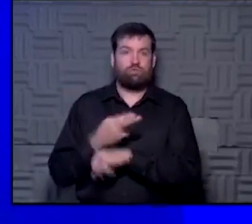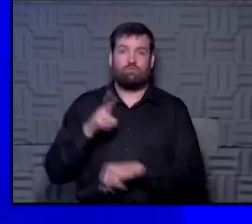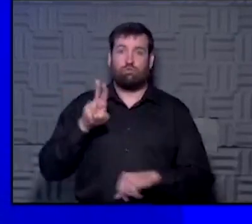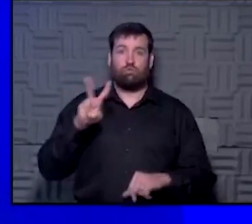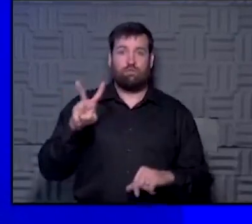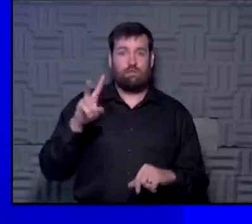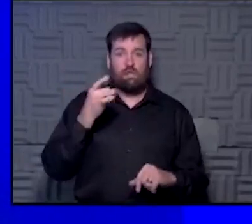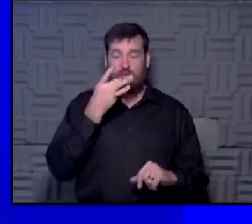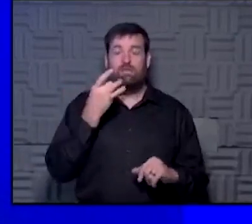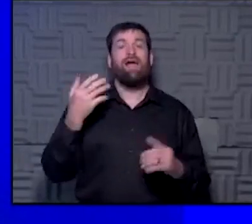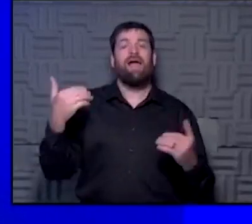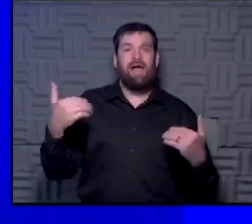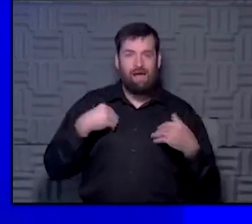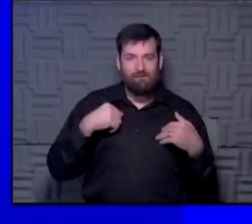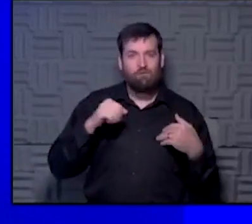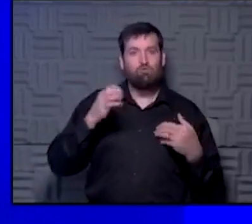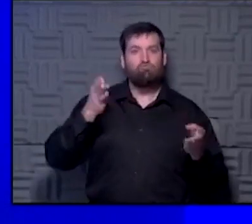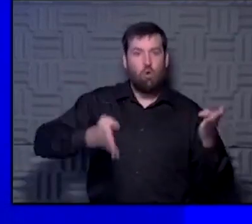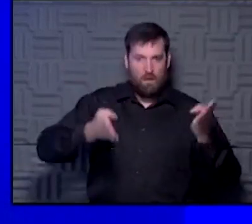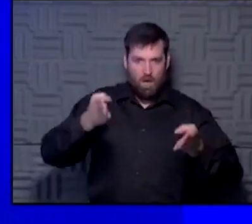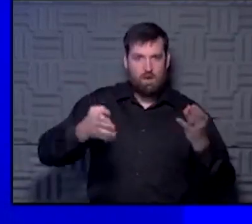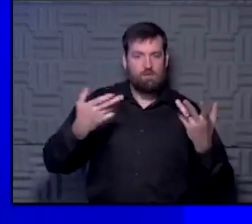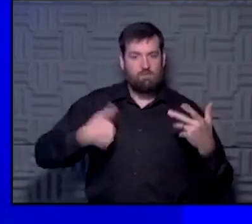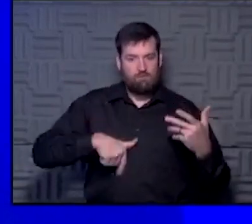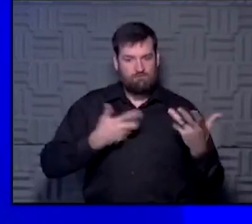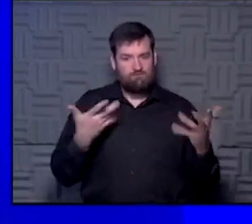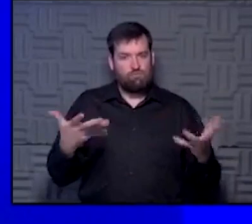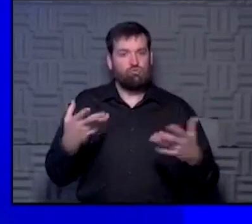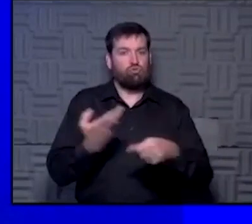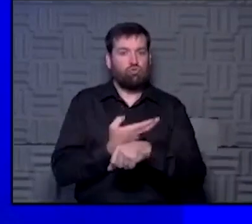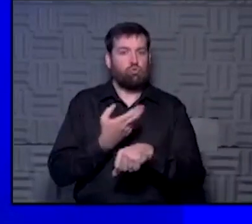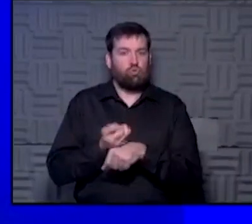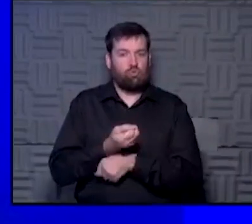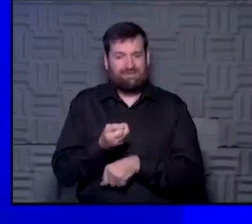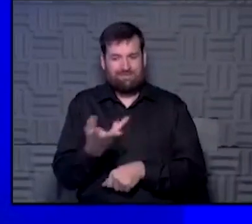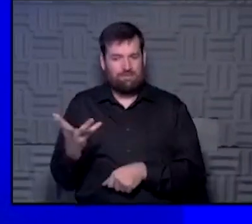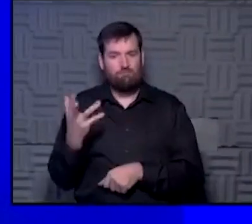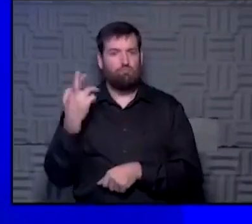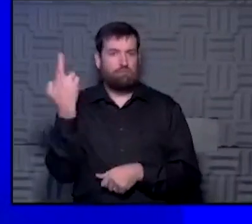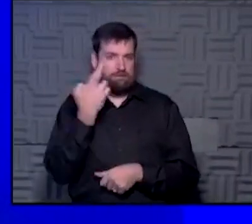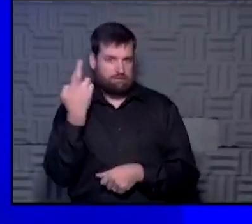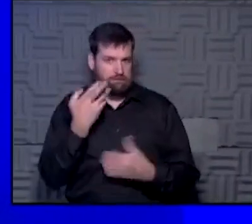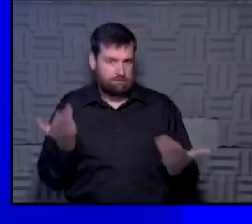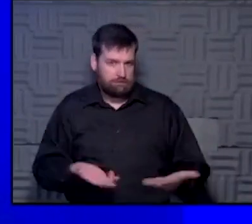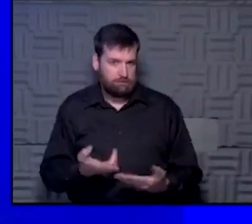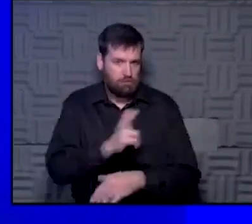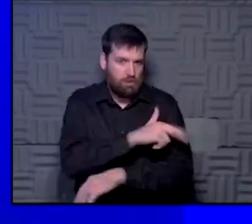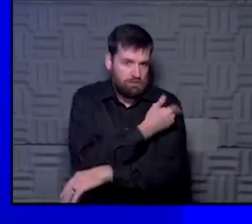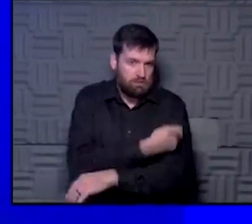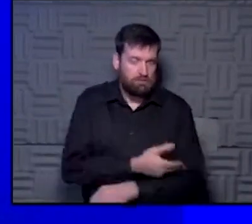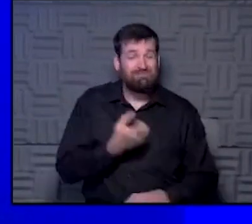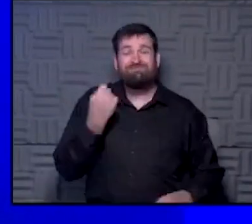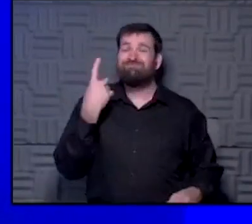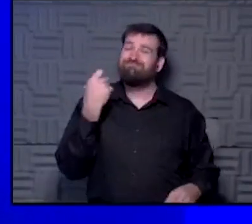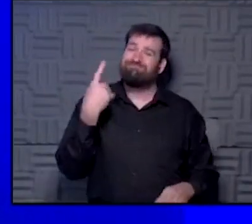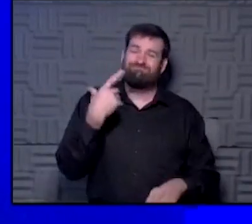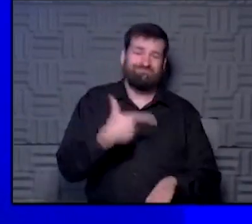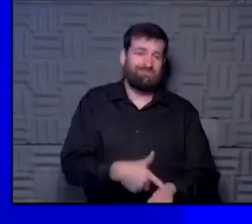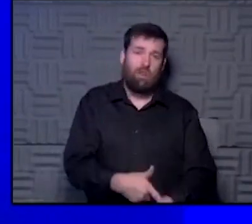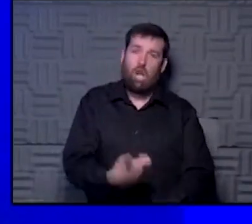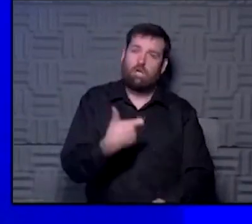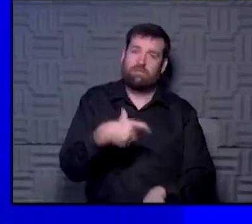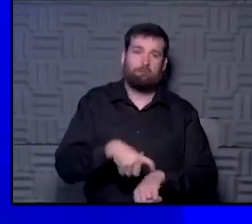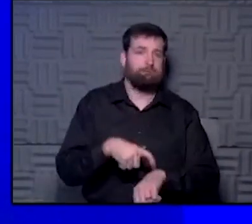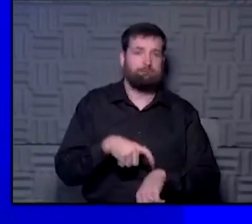have a UV light robot here that we've deployed for various reasons in the hospital, but it does take a lot of time. It's not